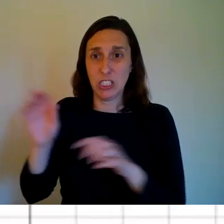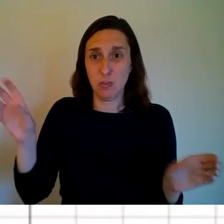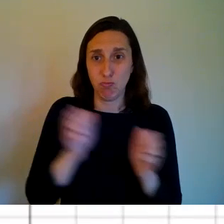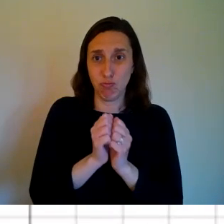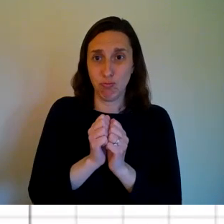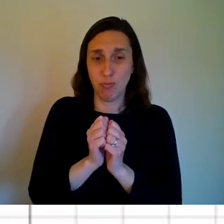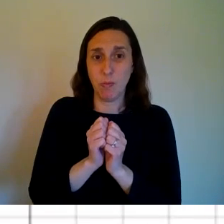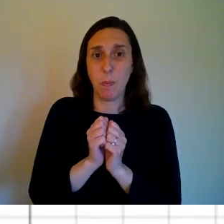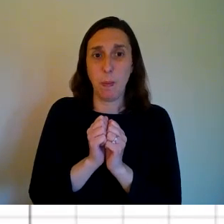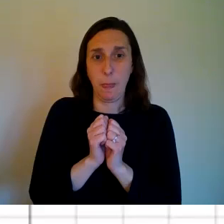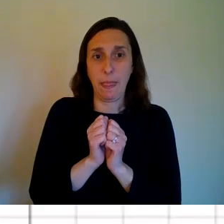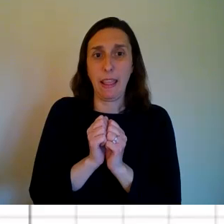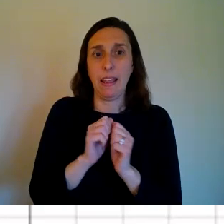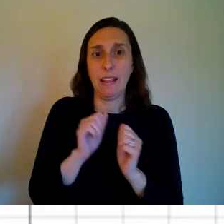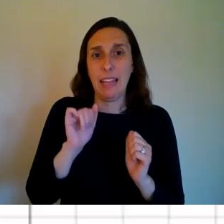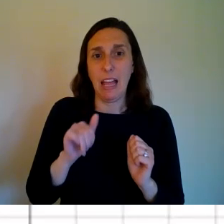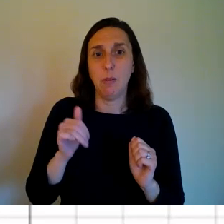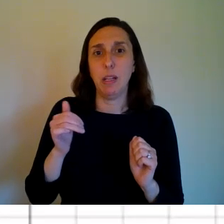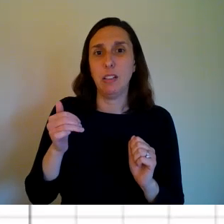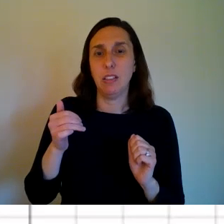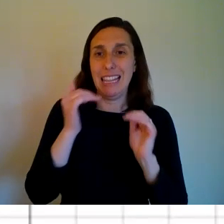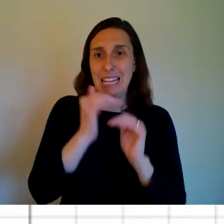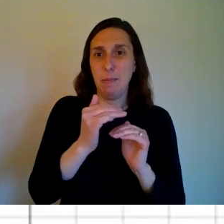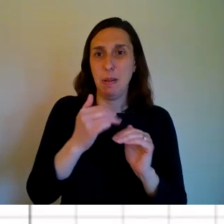delimited into how I put numbers into them.